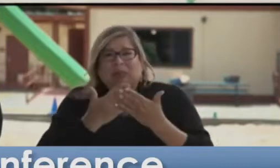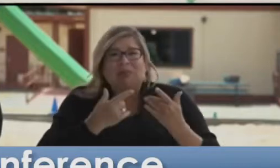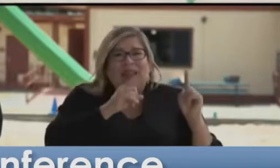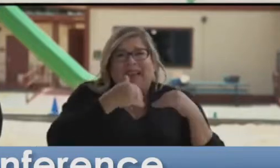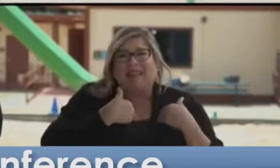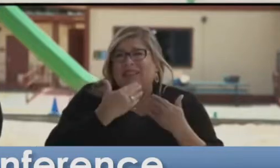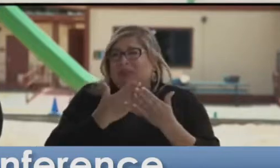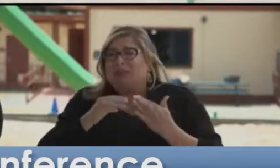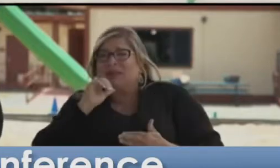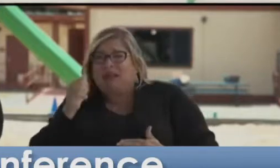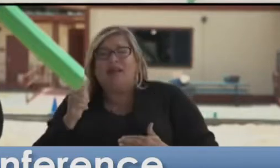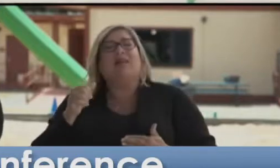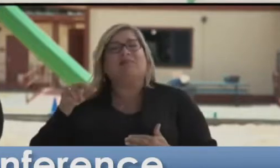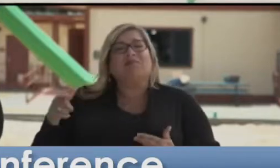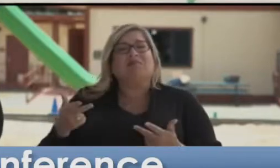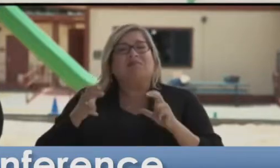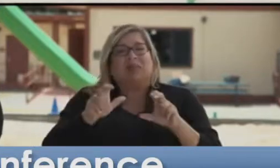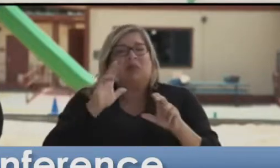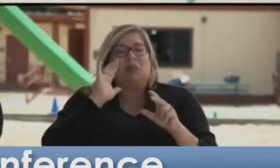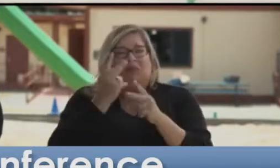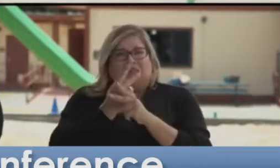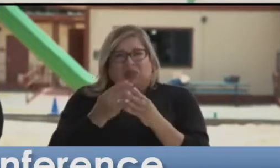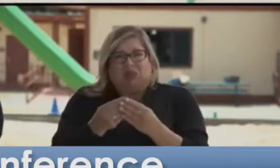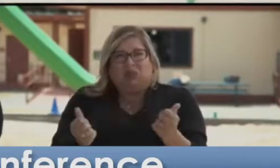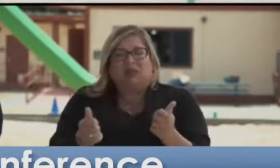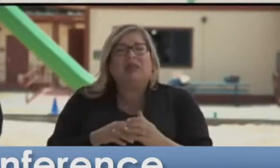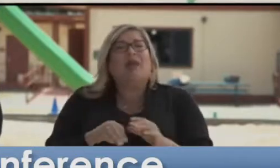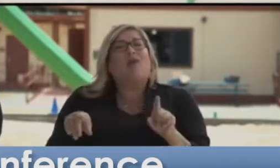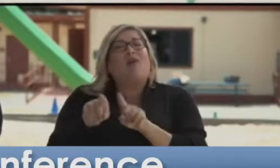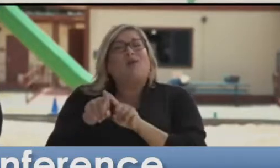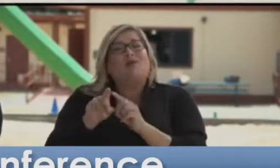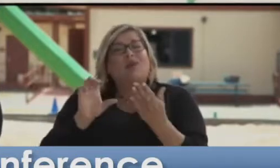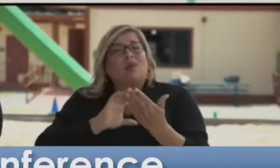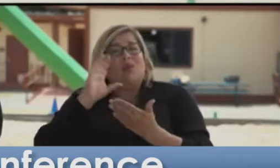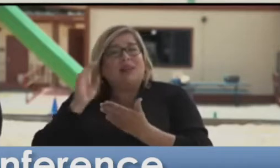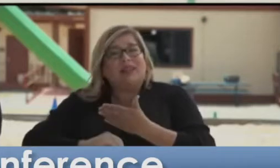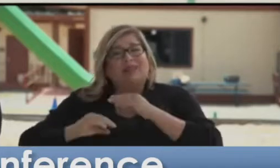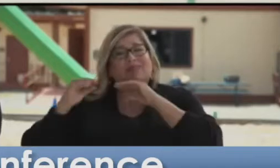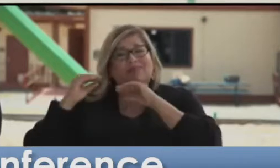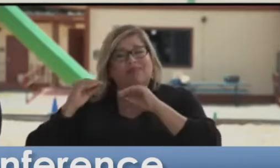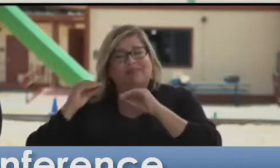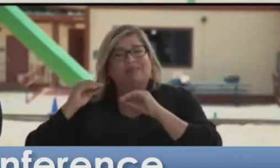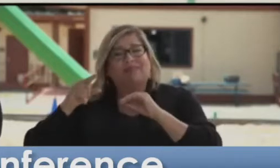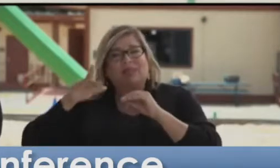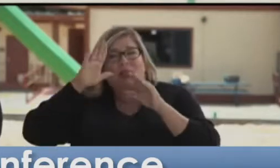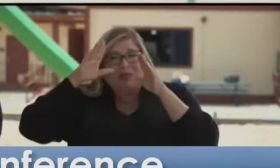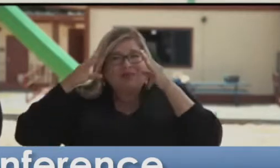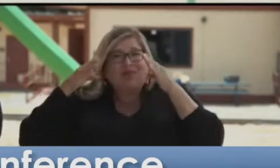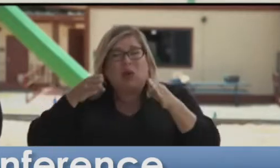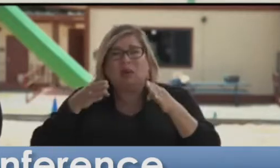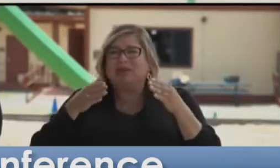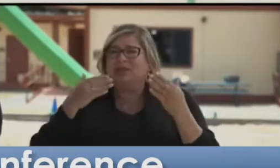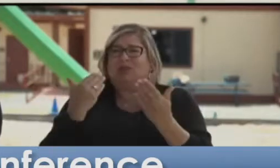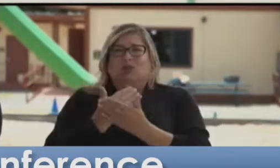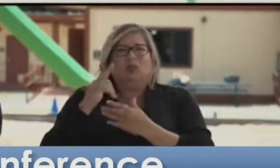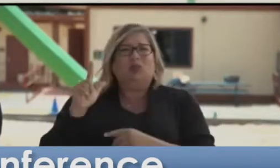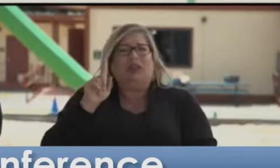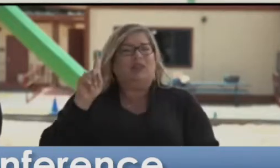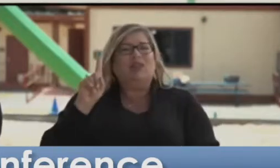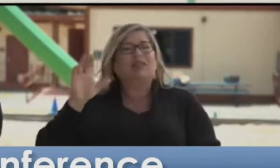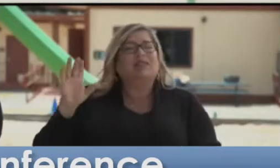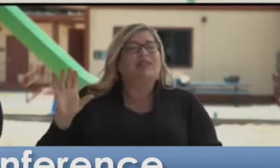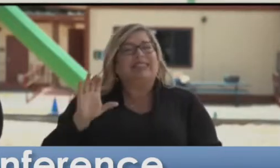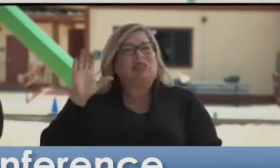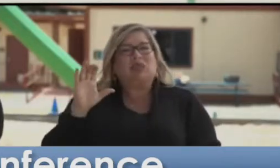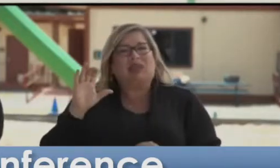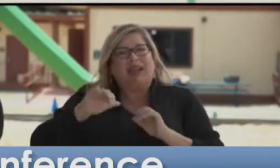accomplished through the investments here, and the curriculum that is really geared at a 21st century approach to learning and